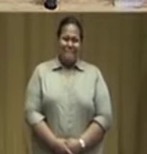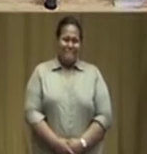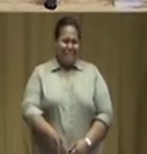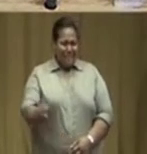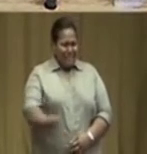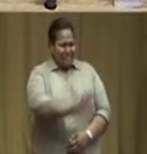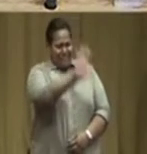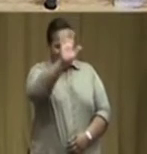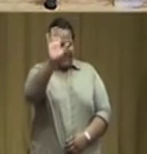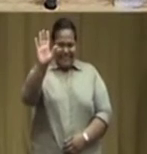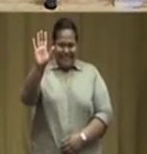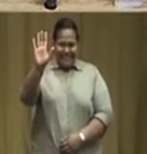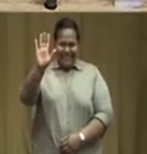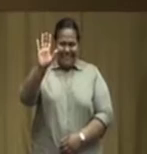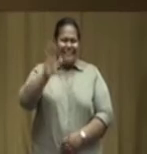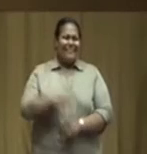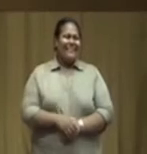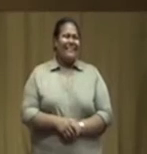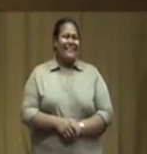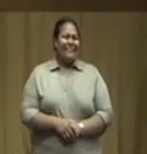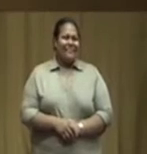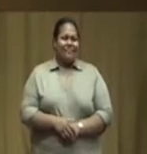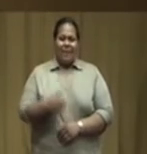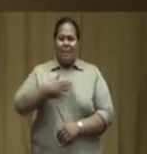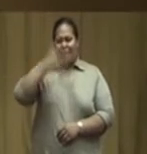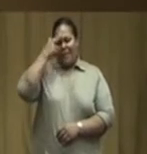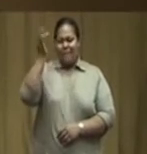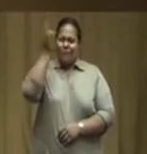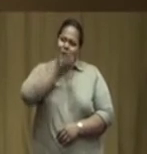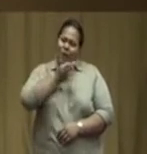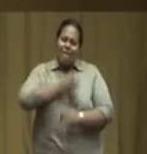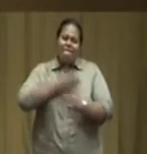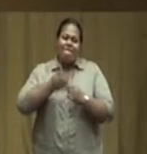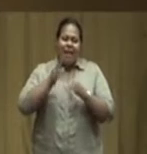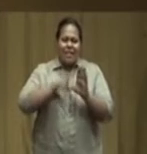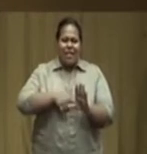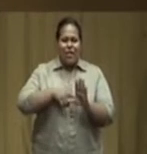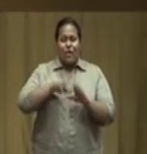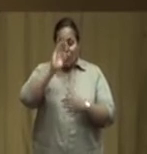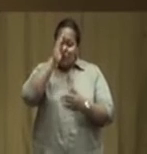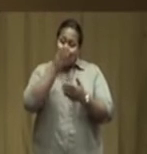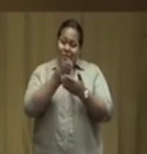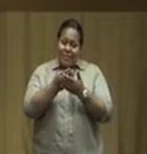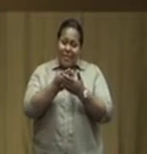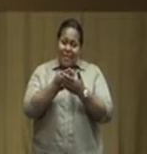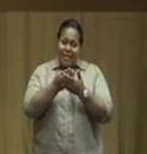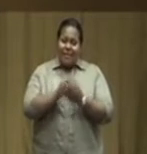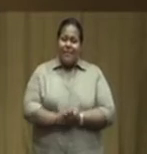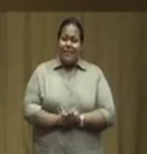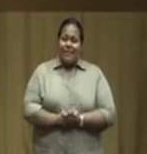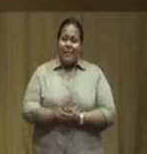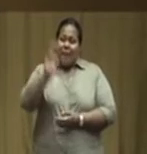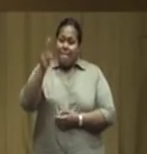Buongiorno everyone, my name is Fulori Cavukiliu. I'm a final year student majoring in geography and history. I'm a low